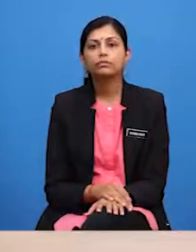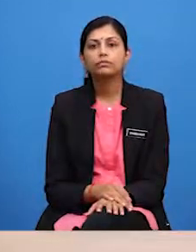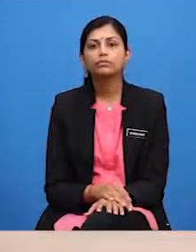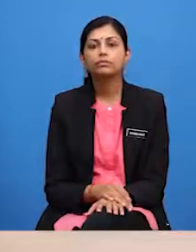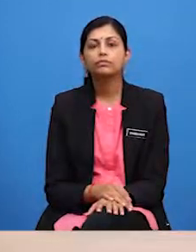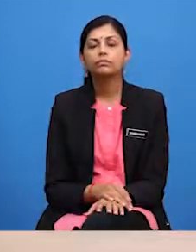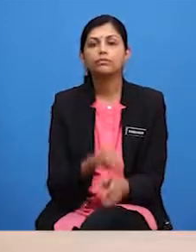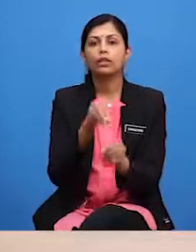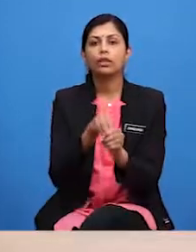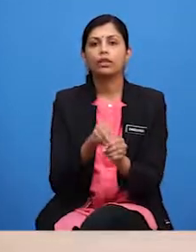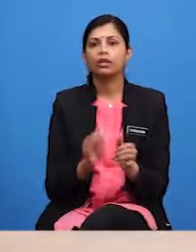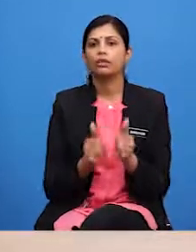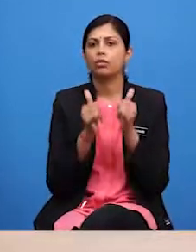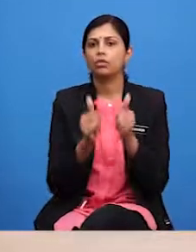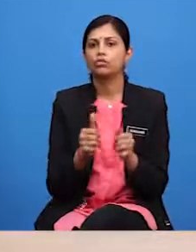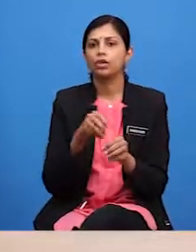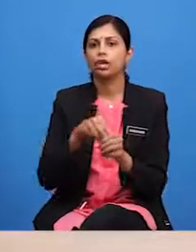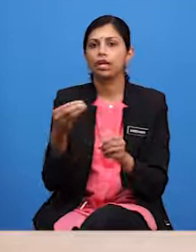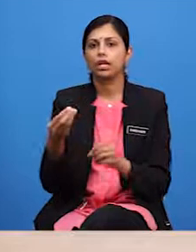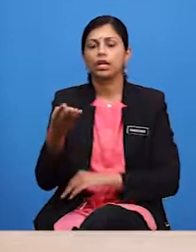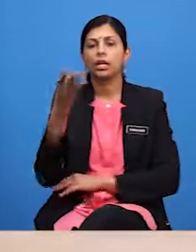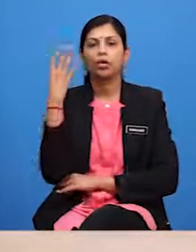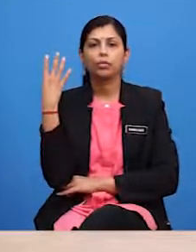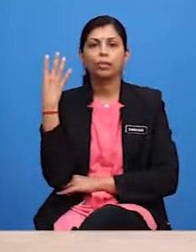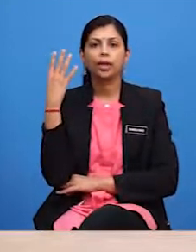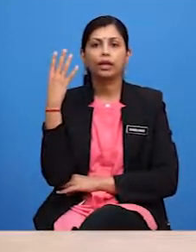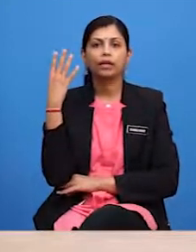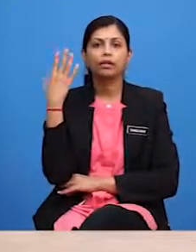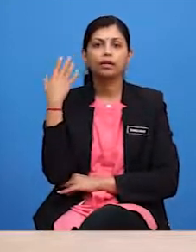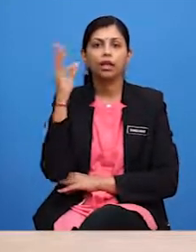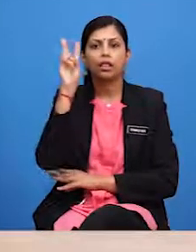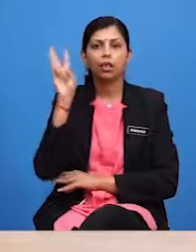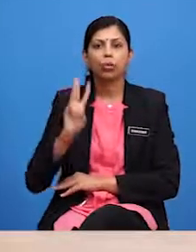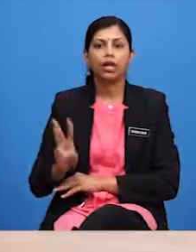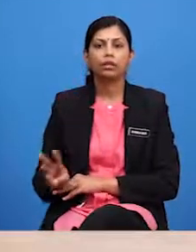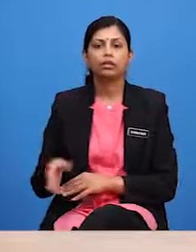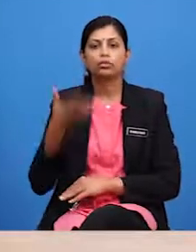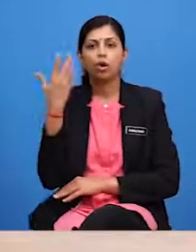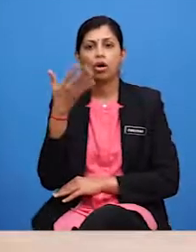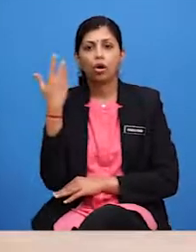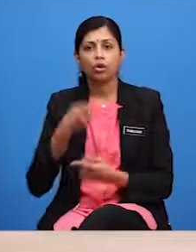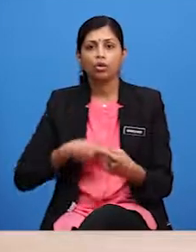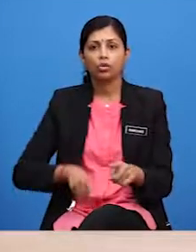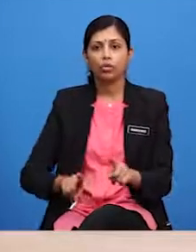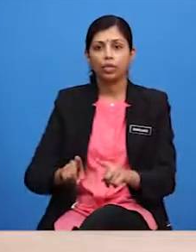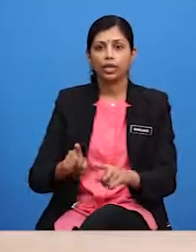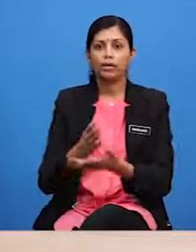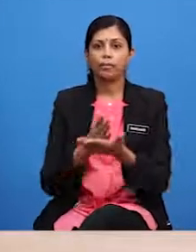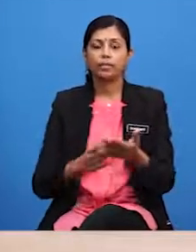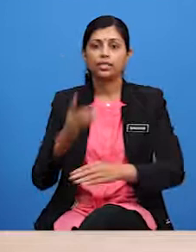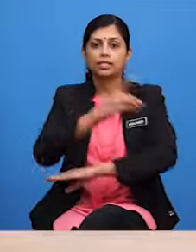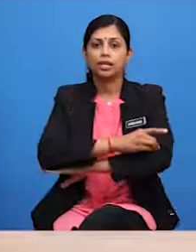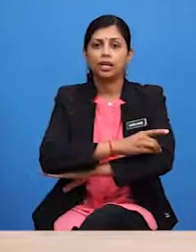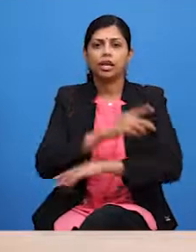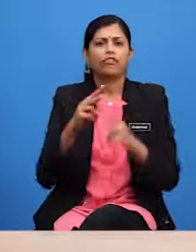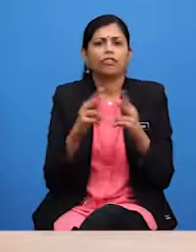In the Australian Outback, the weather is really hot during the midday and it is very cold